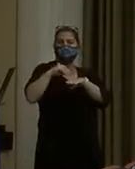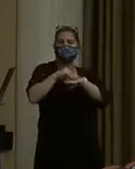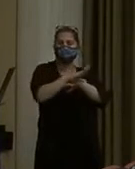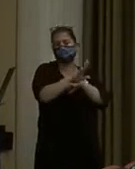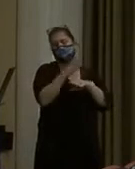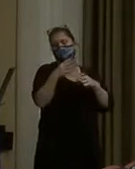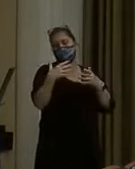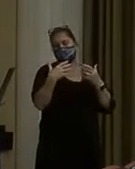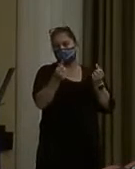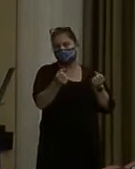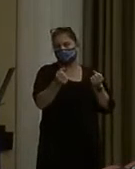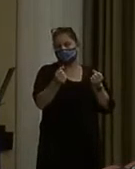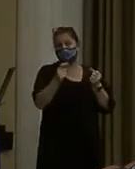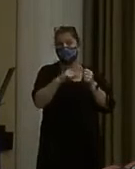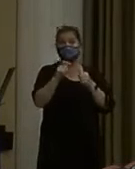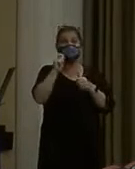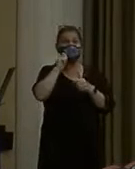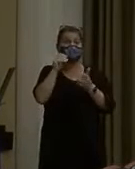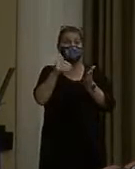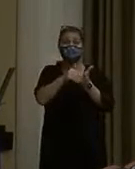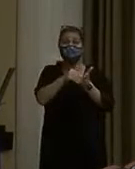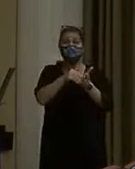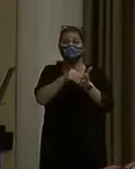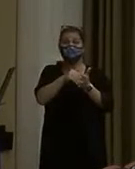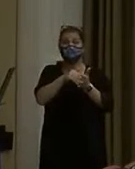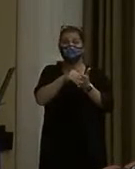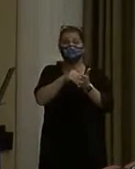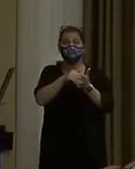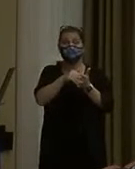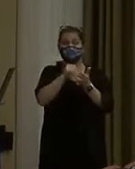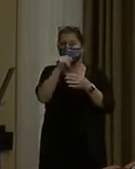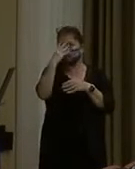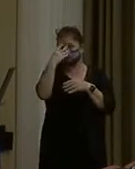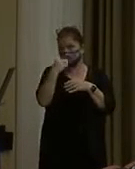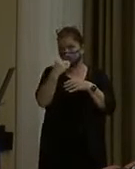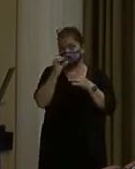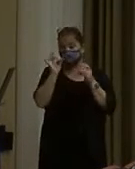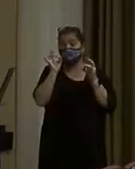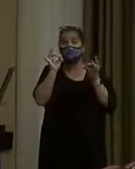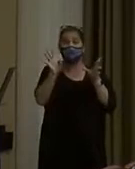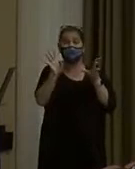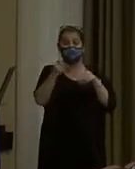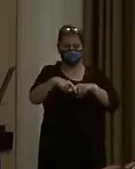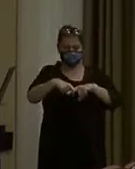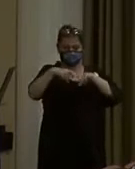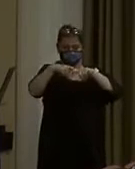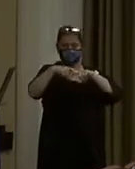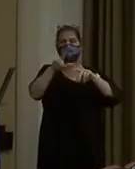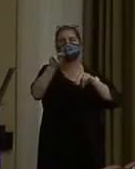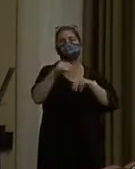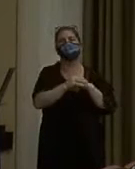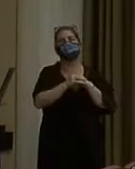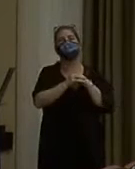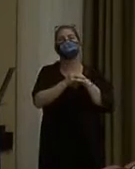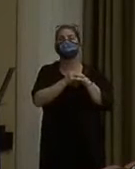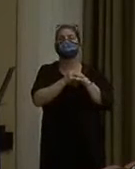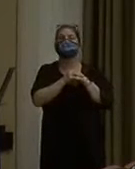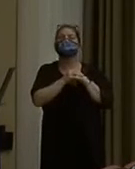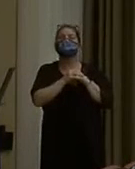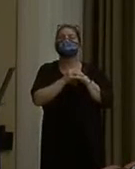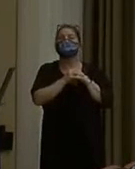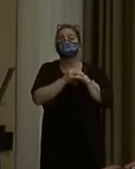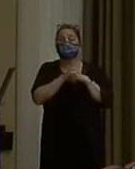time, racism does not sleep. Hate doesn't take a break. And we saw